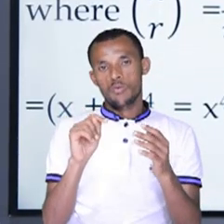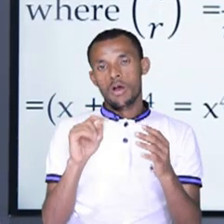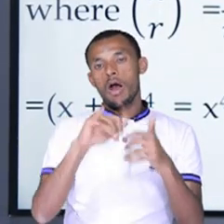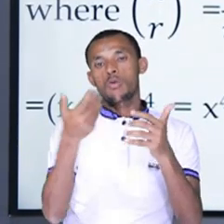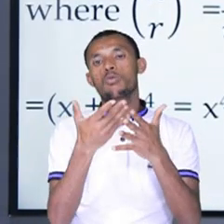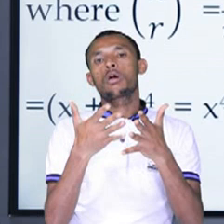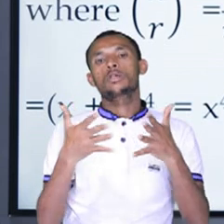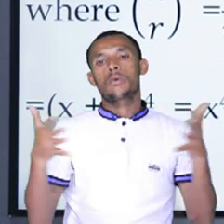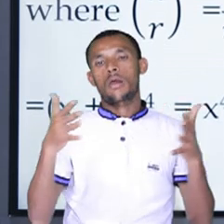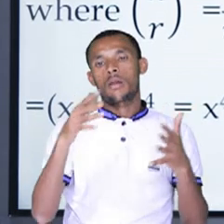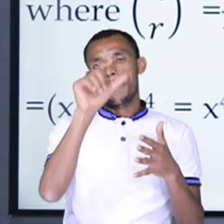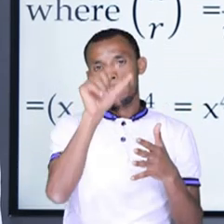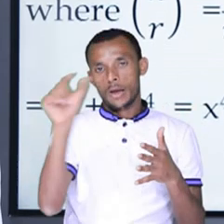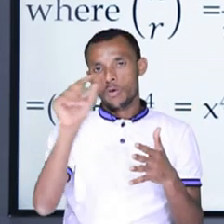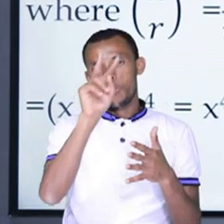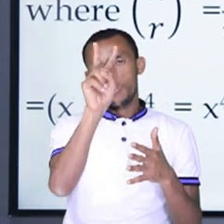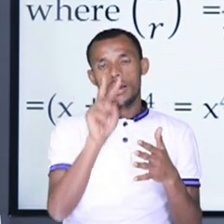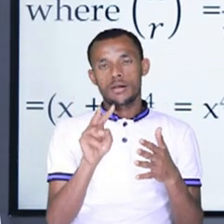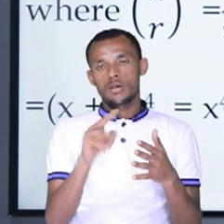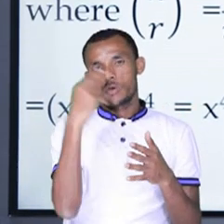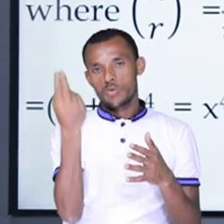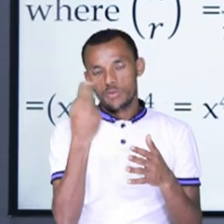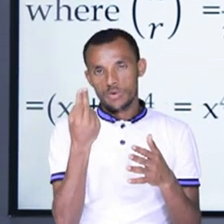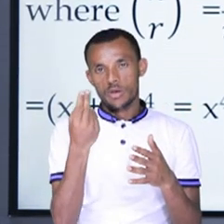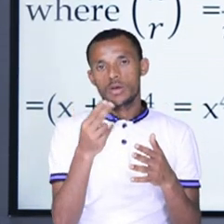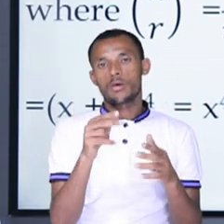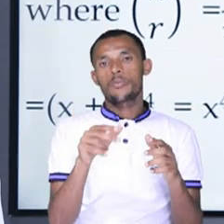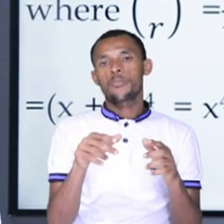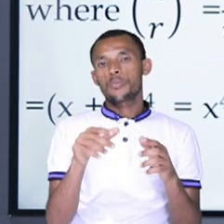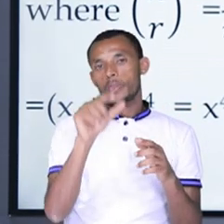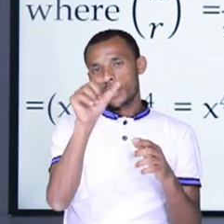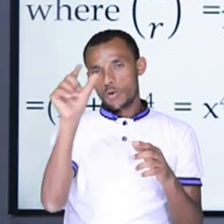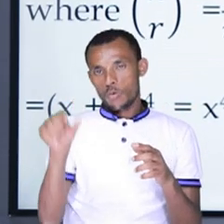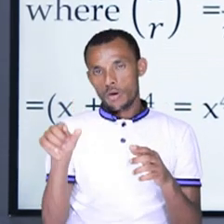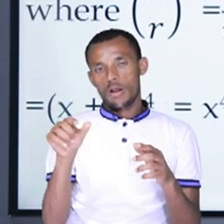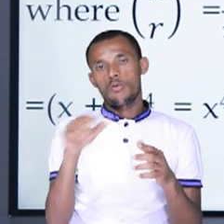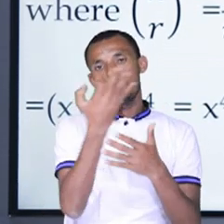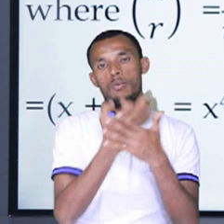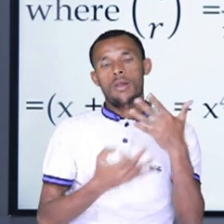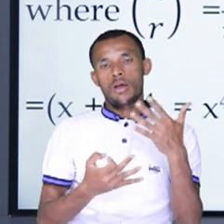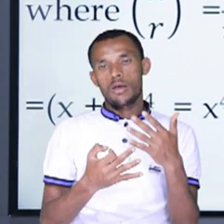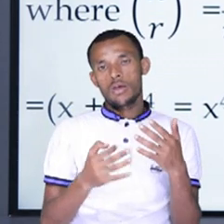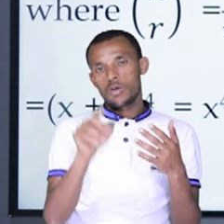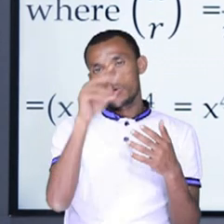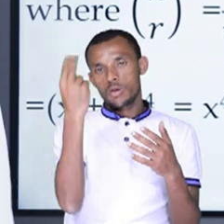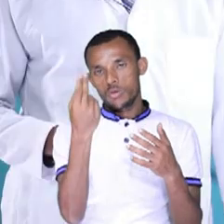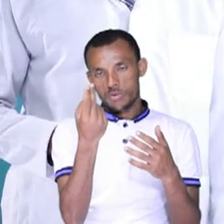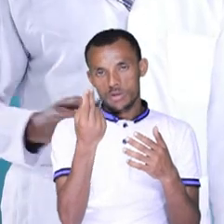to expand binomial expansions using binomial expansion formula. We can